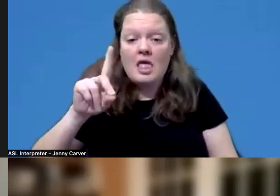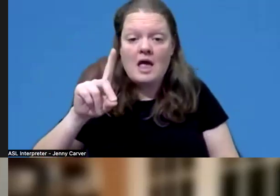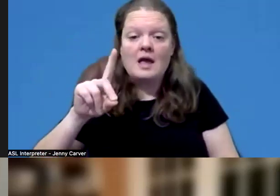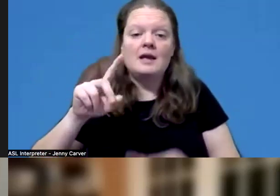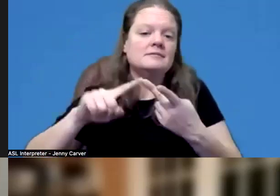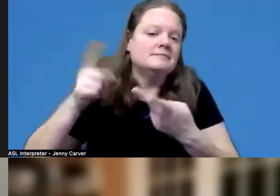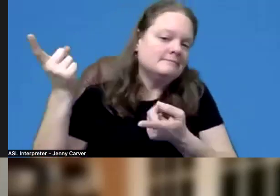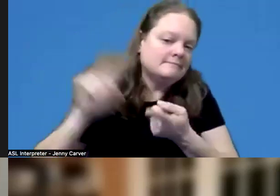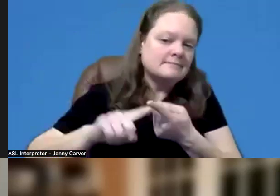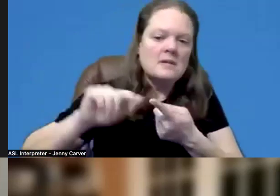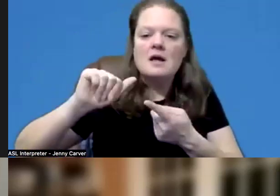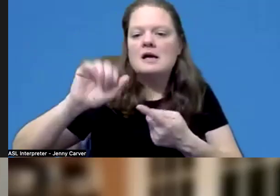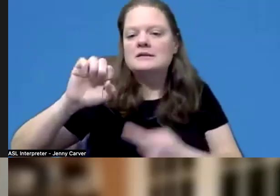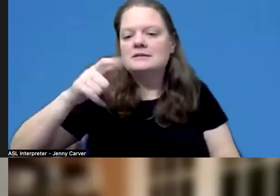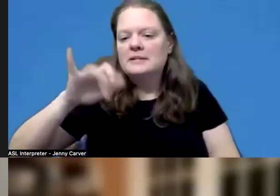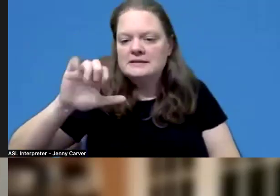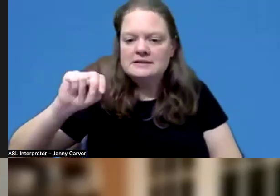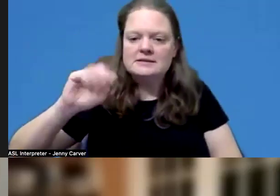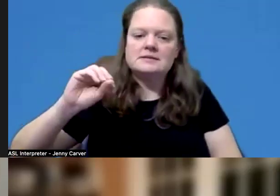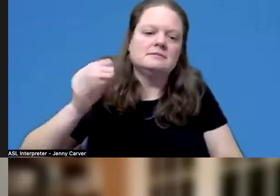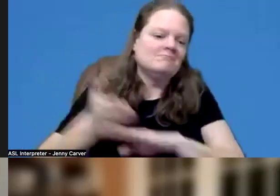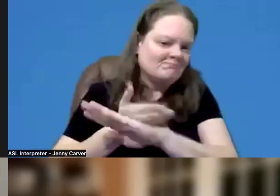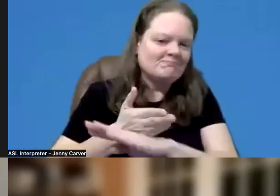and asbestos abatement process within the project.